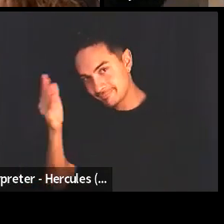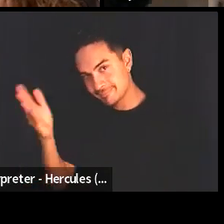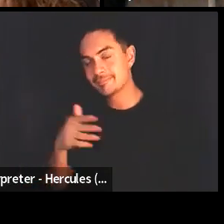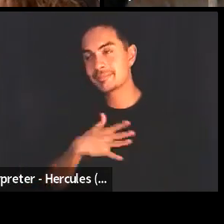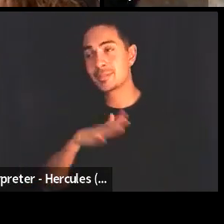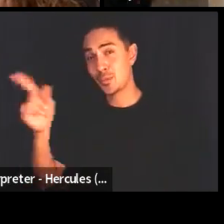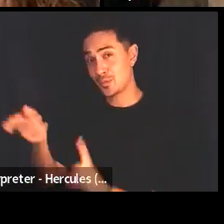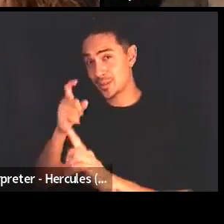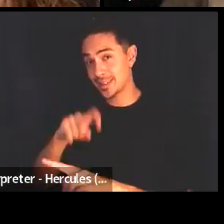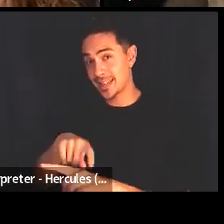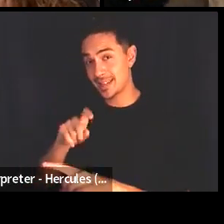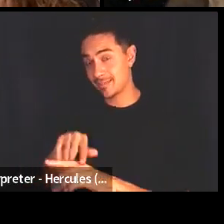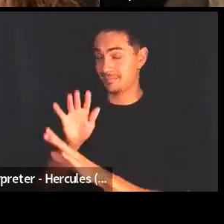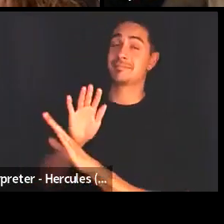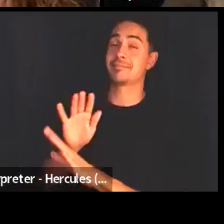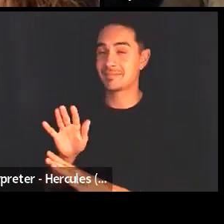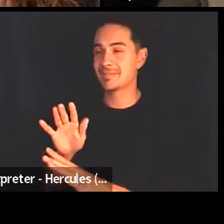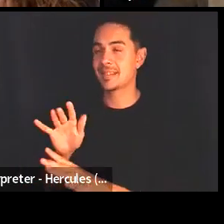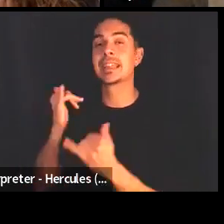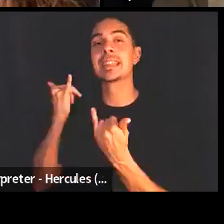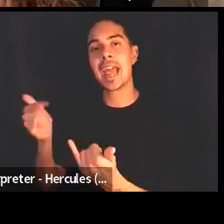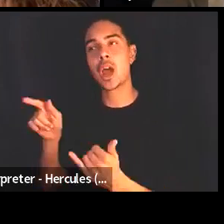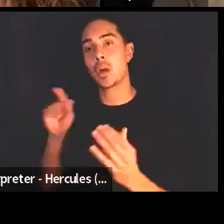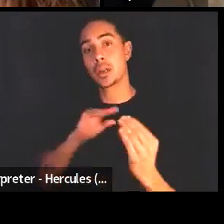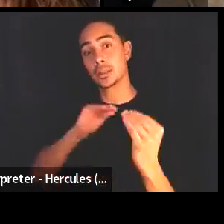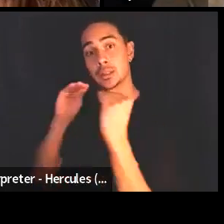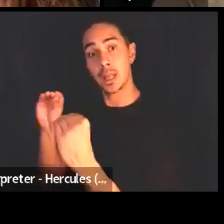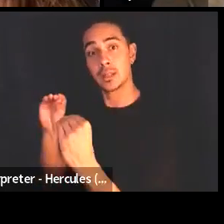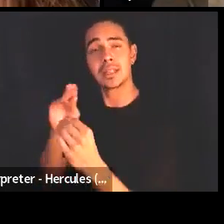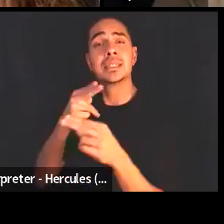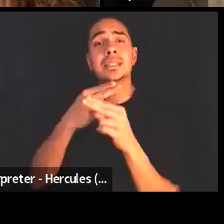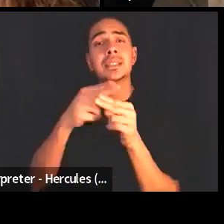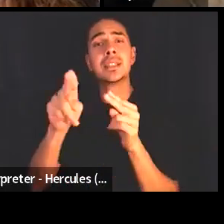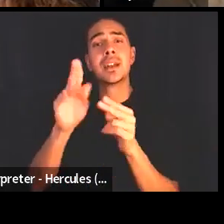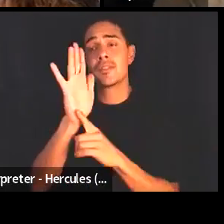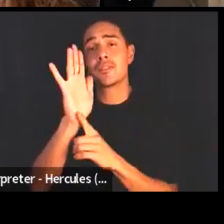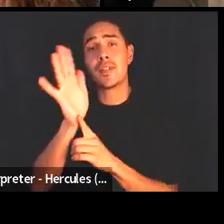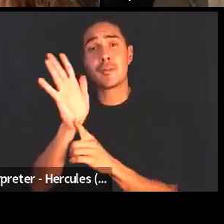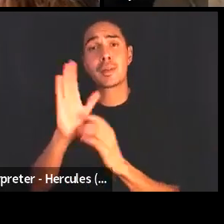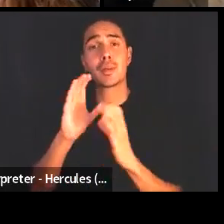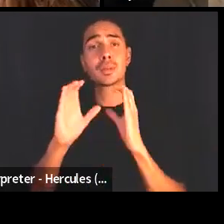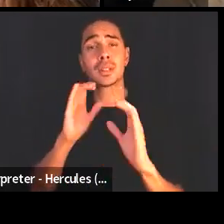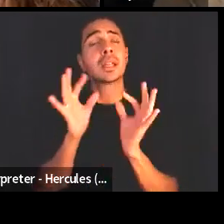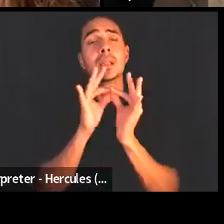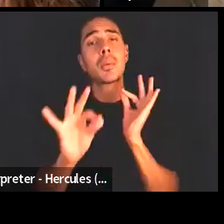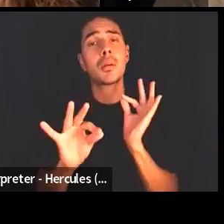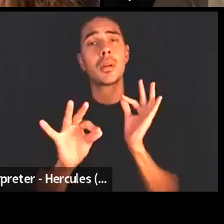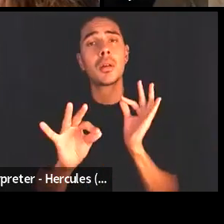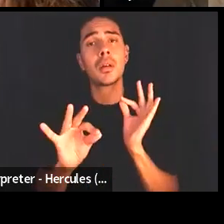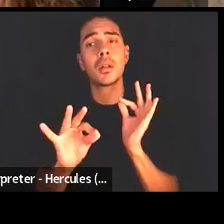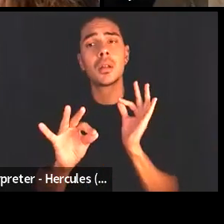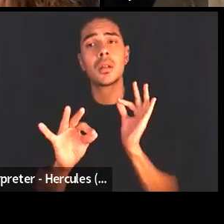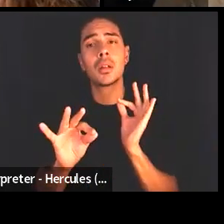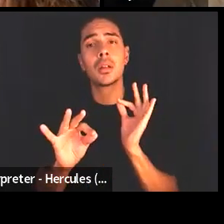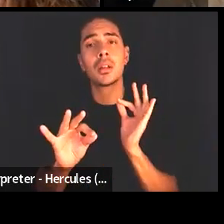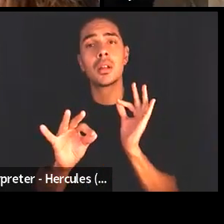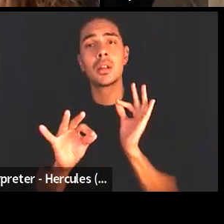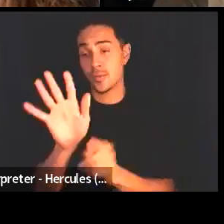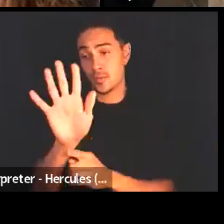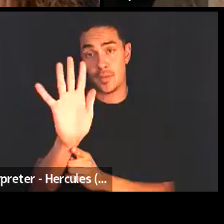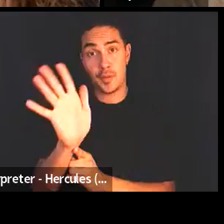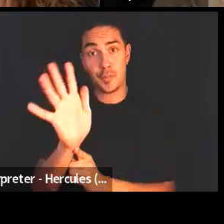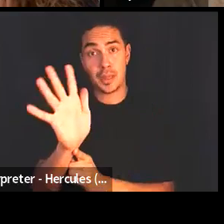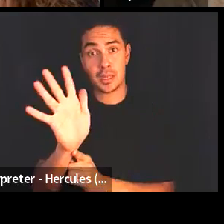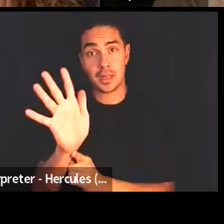it's just a little 5-minute conversation that's this big to just either get mad or